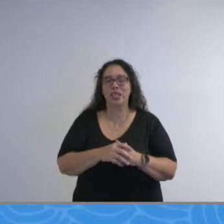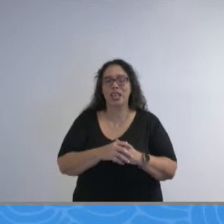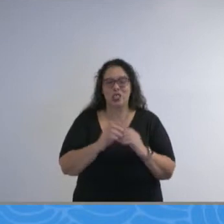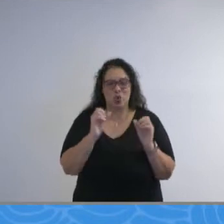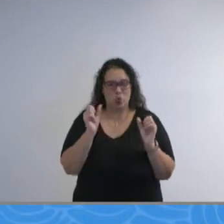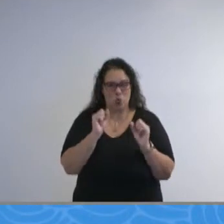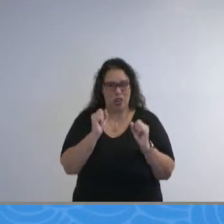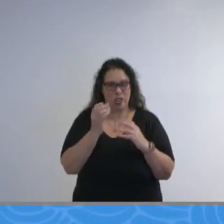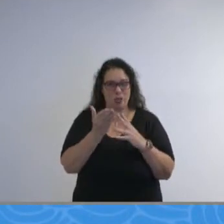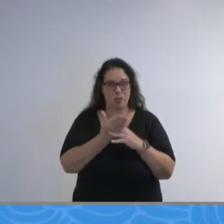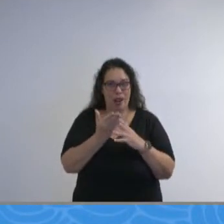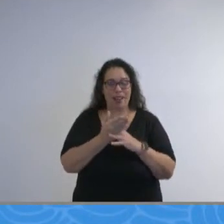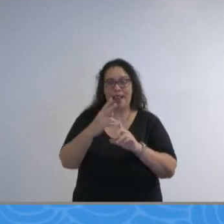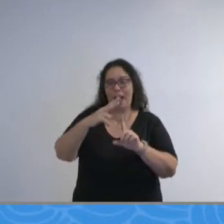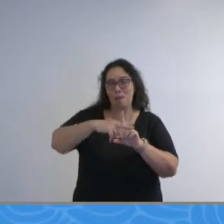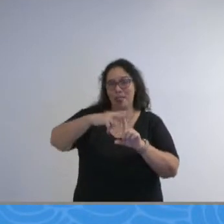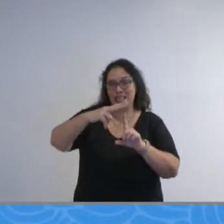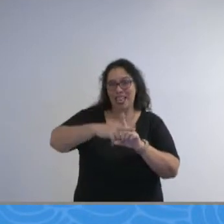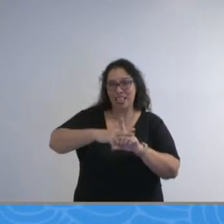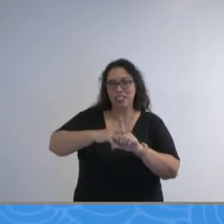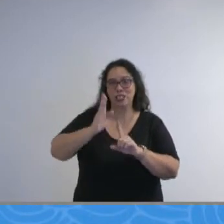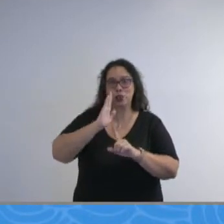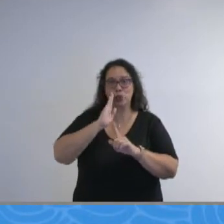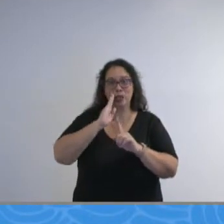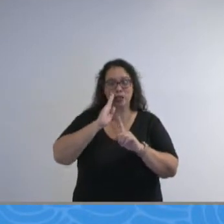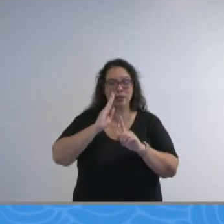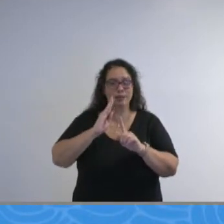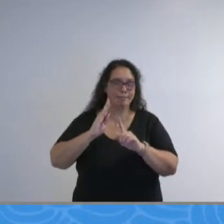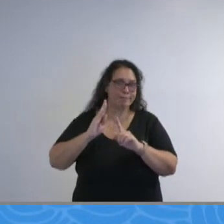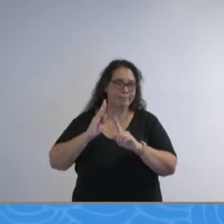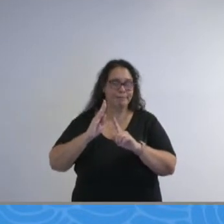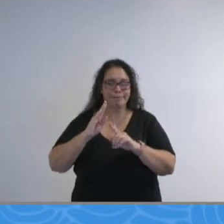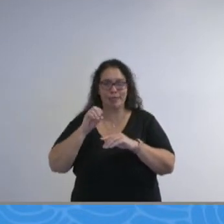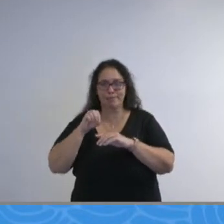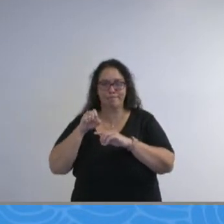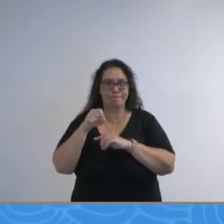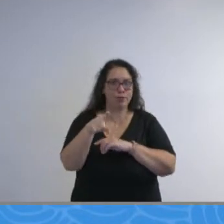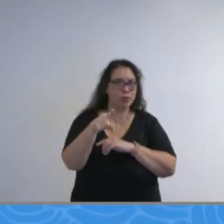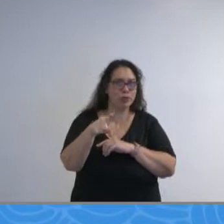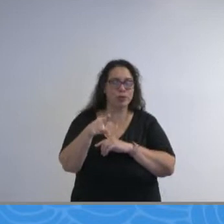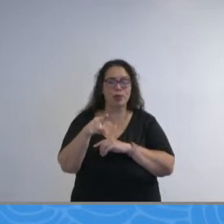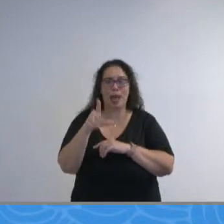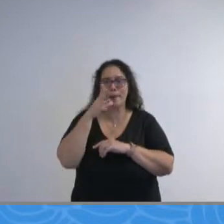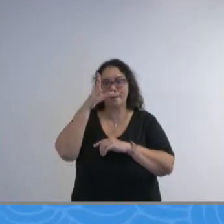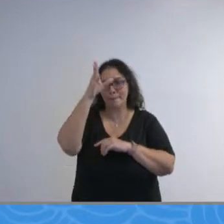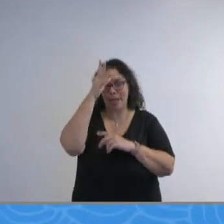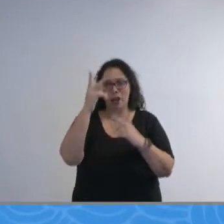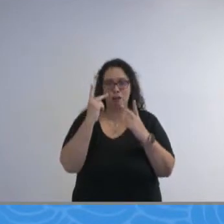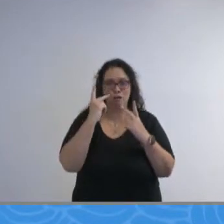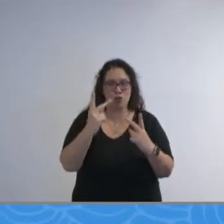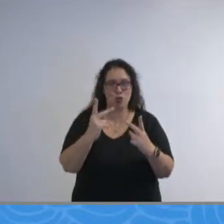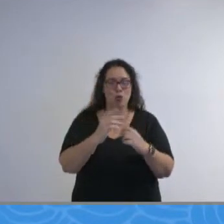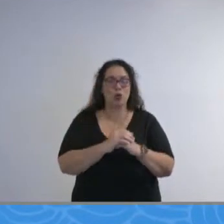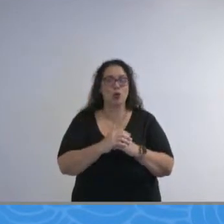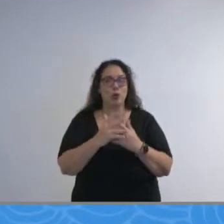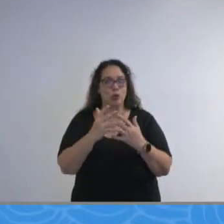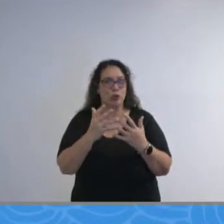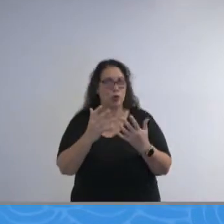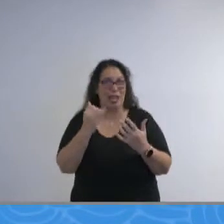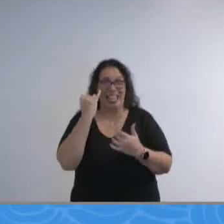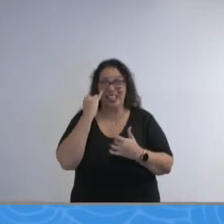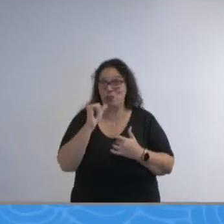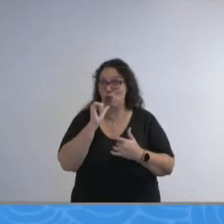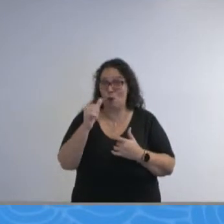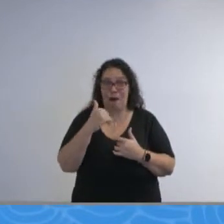break, the applications will be coming up on Parent View. And so you'll want to, before that, if you don't have a Parent